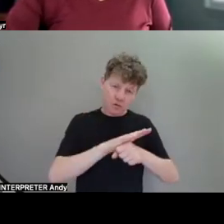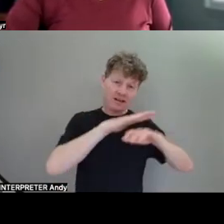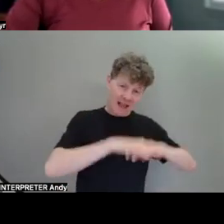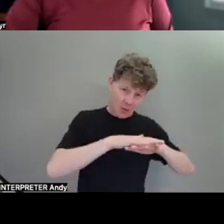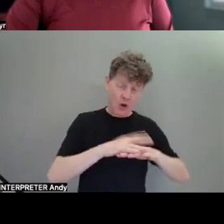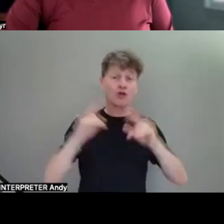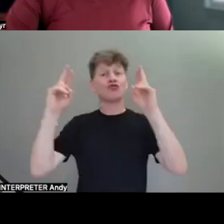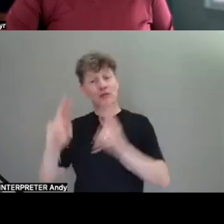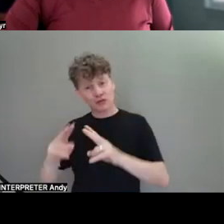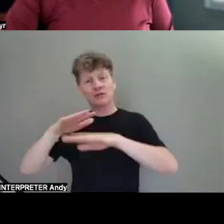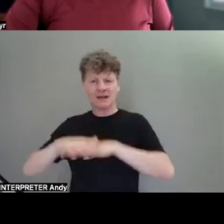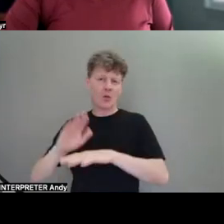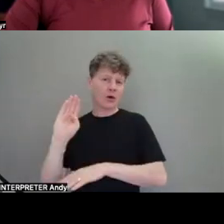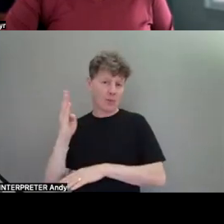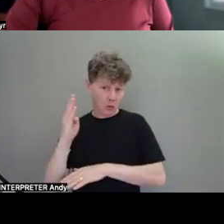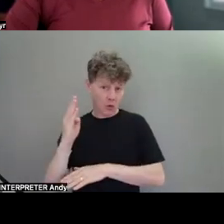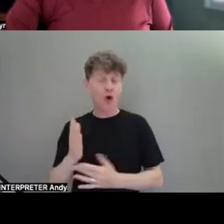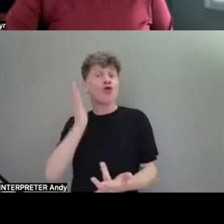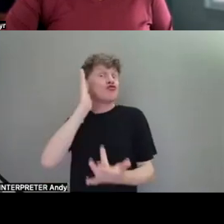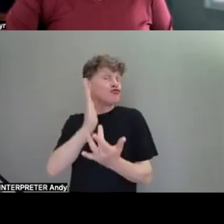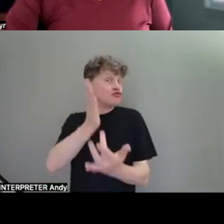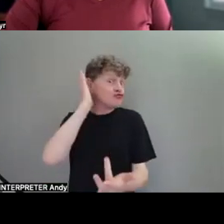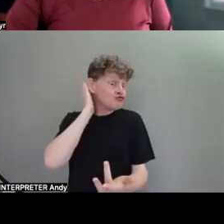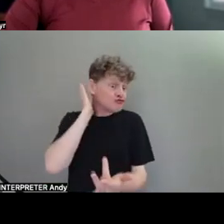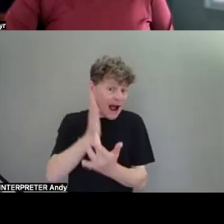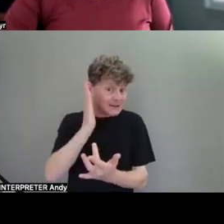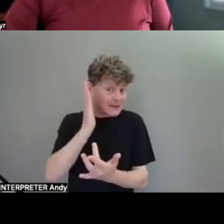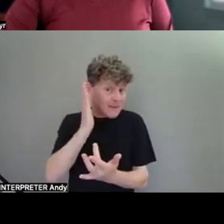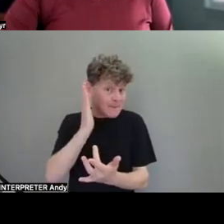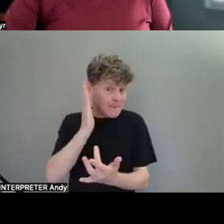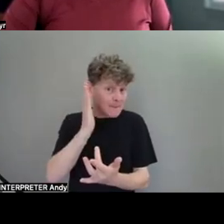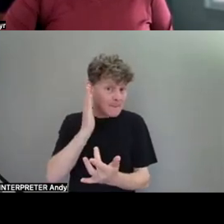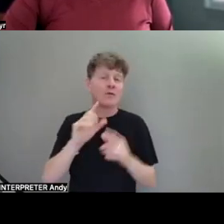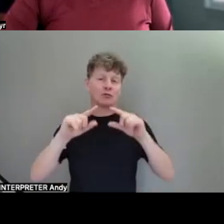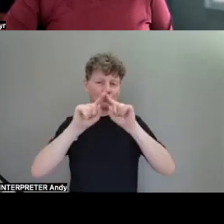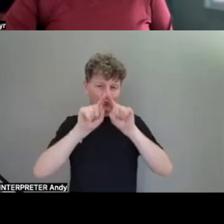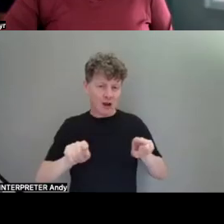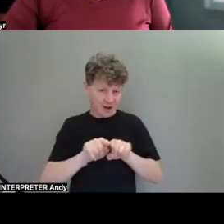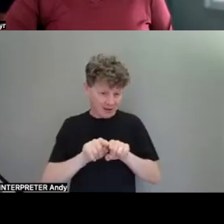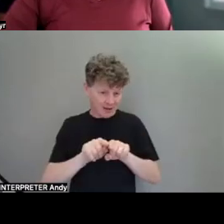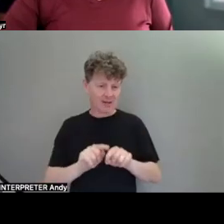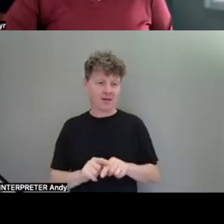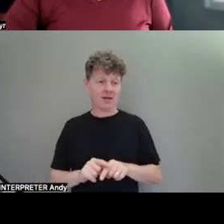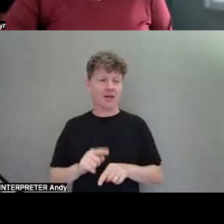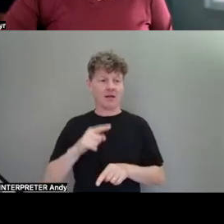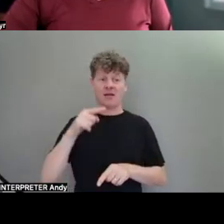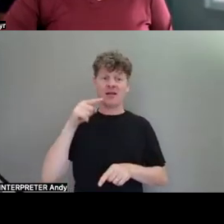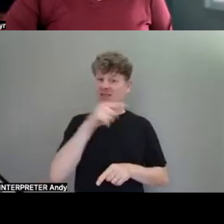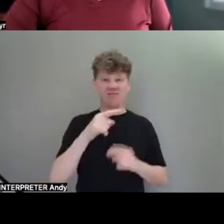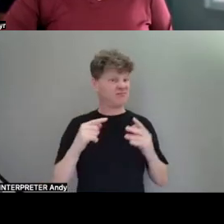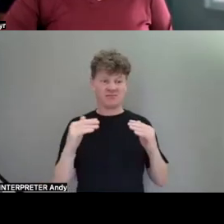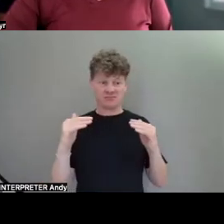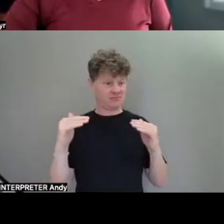blue, and then the random networks are shown as triangles. And the modularity was consistently higher